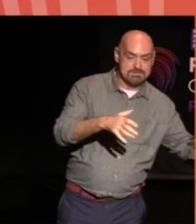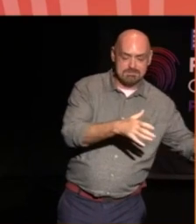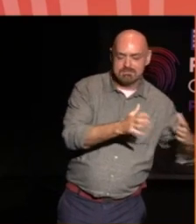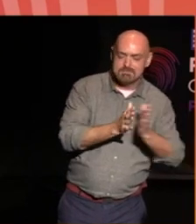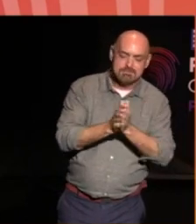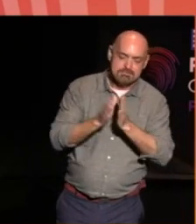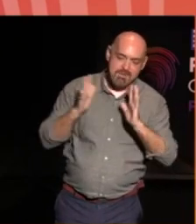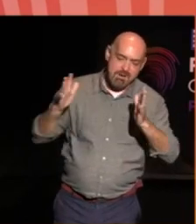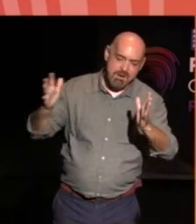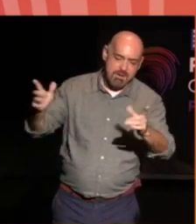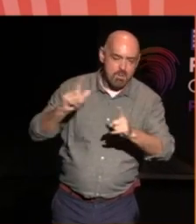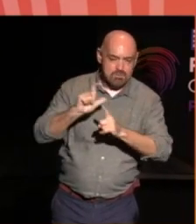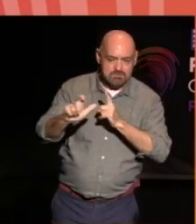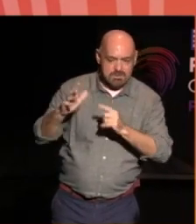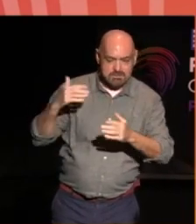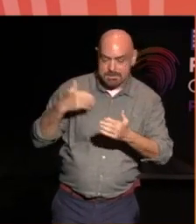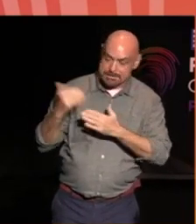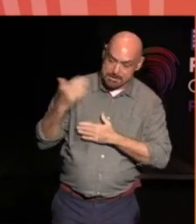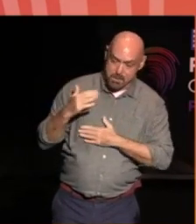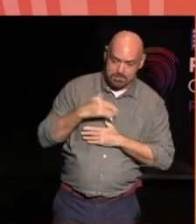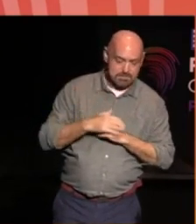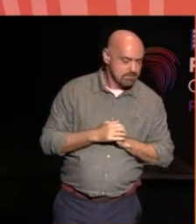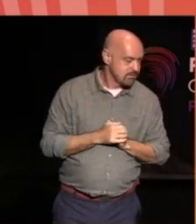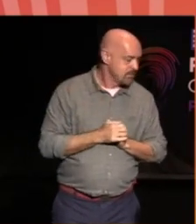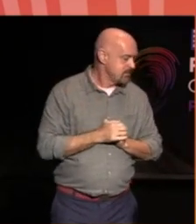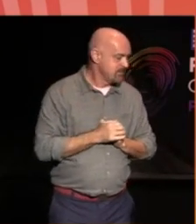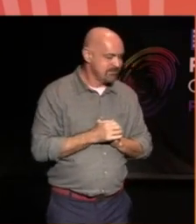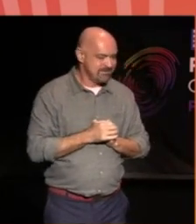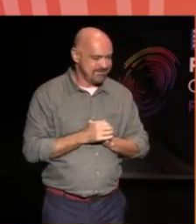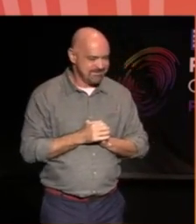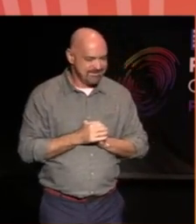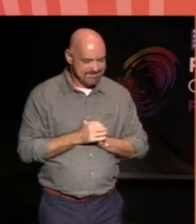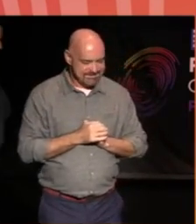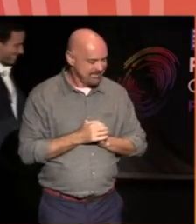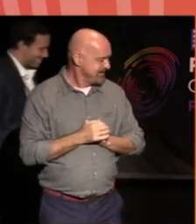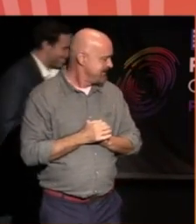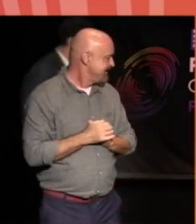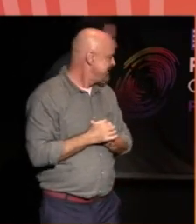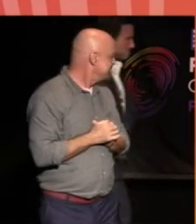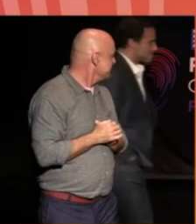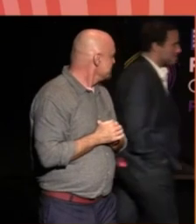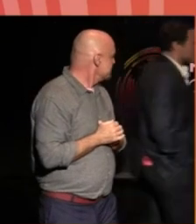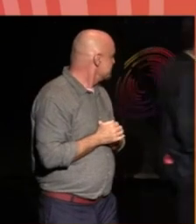everything he's done. Why don't you come on, Dennis, so that we all know what we're talking about here?